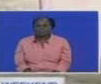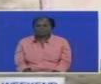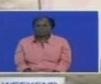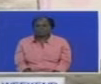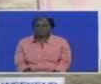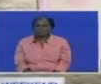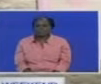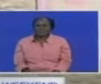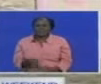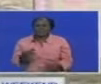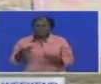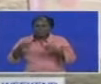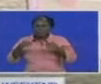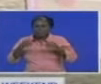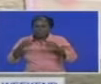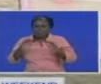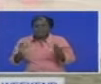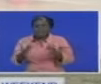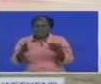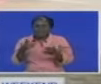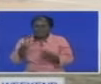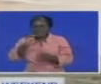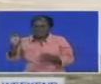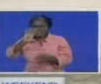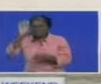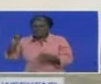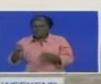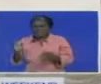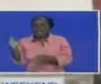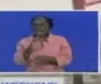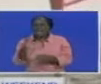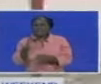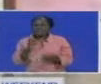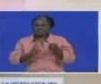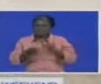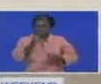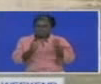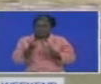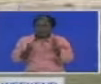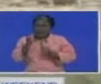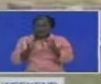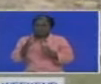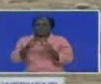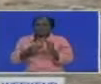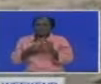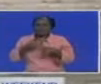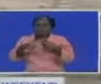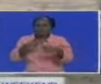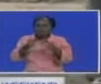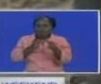It was another dusty affair of the East Africa Classic Rally in Athi River, which saw Kenyan drivers dominate the home